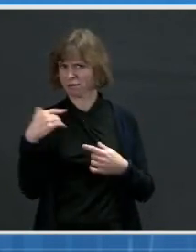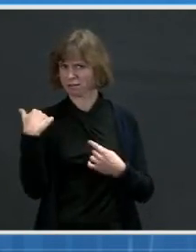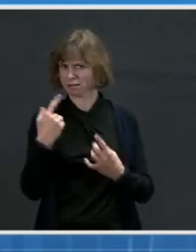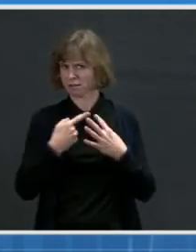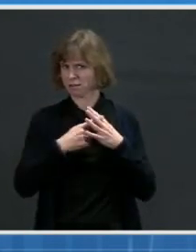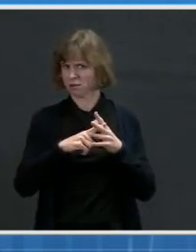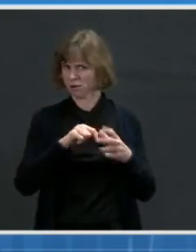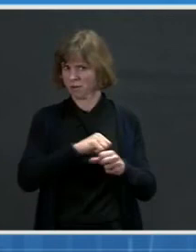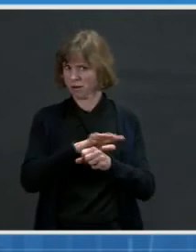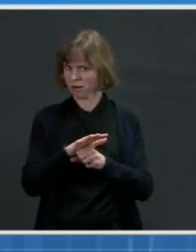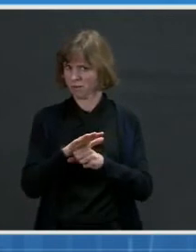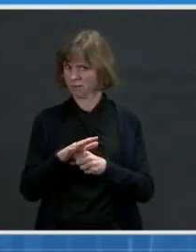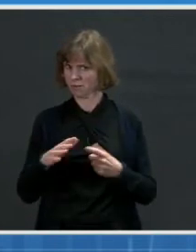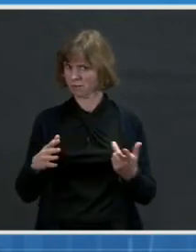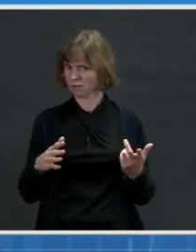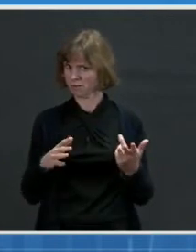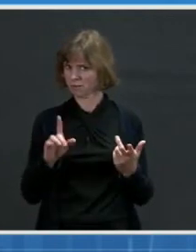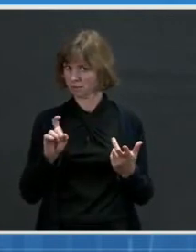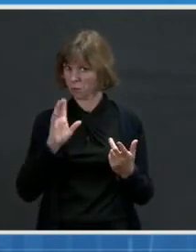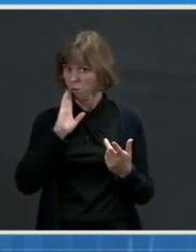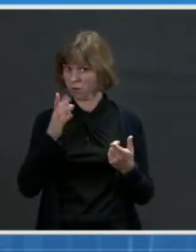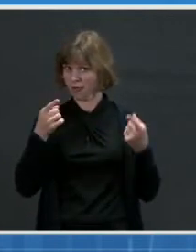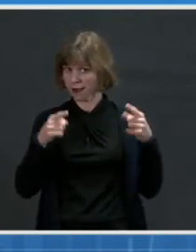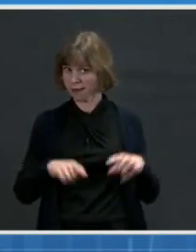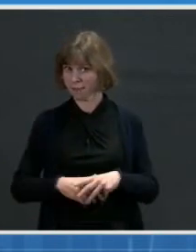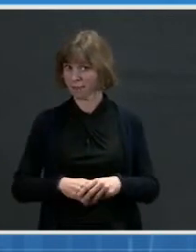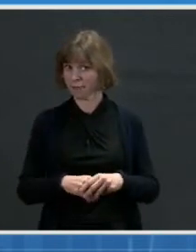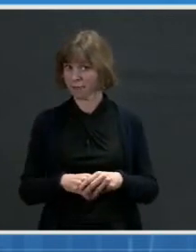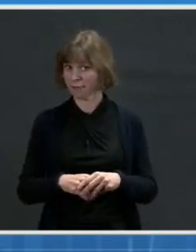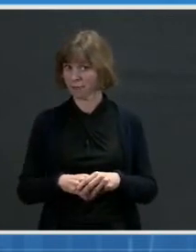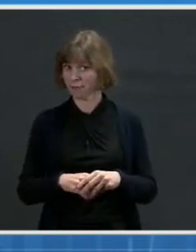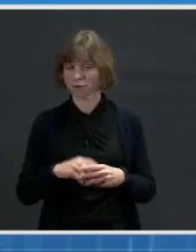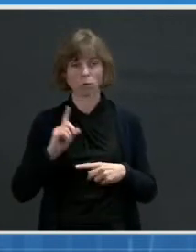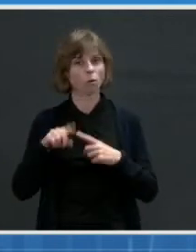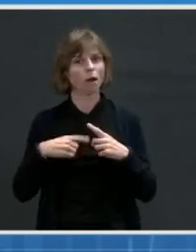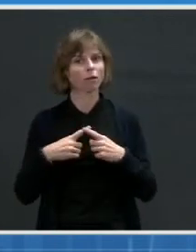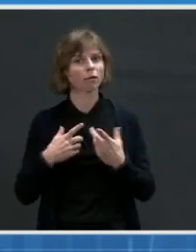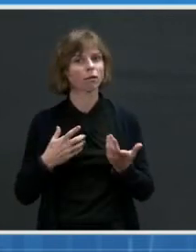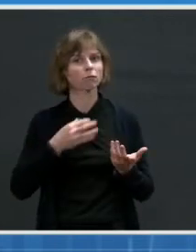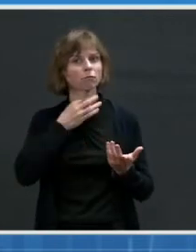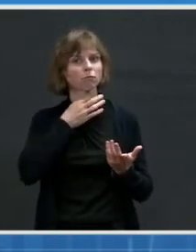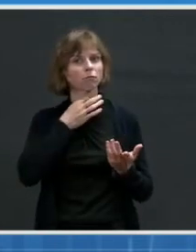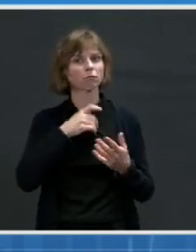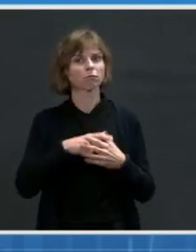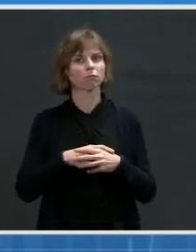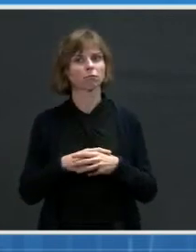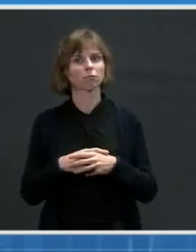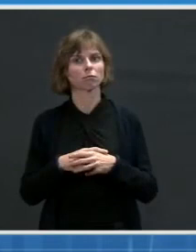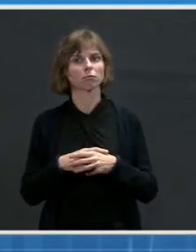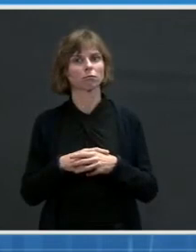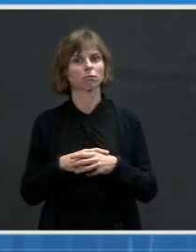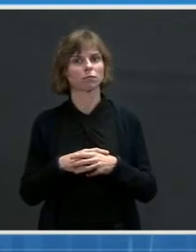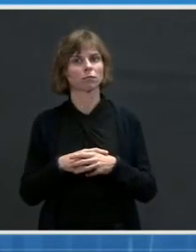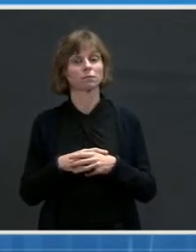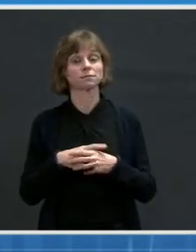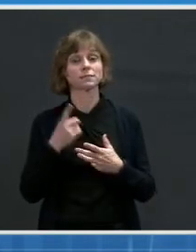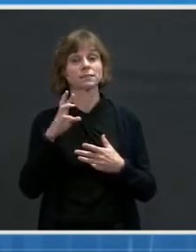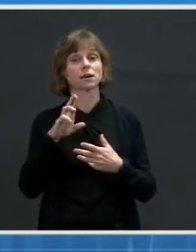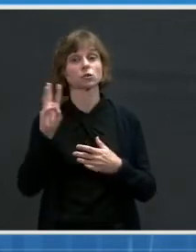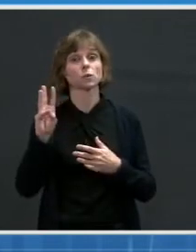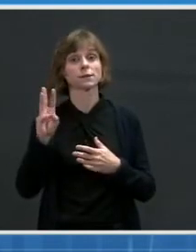began. Is that going to happen, and when might that be published? Thanks. Dr.